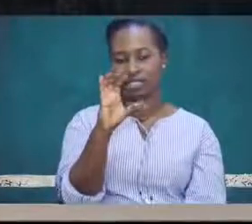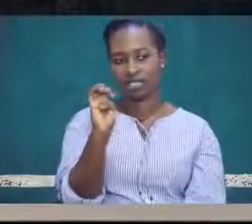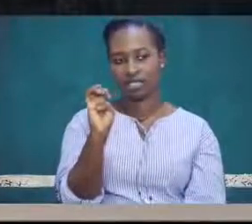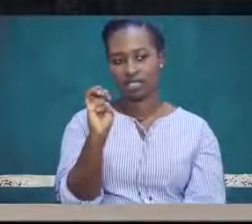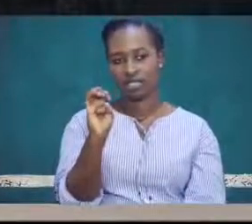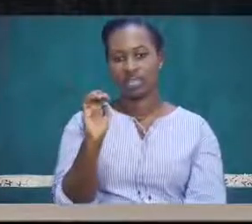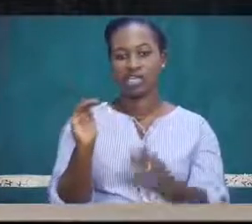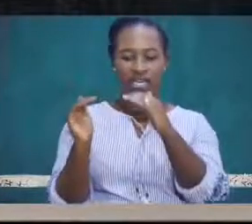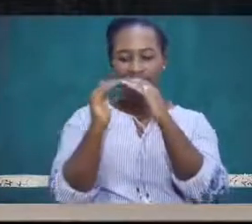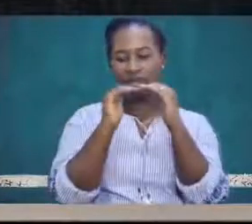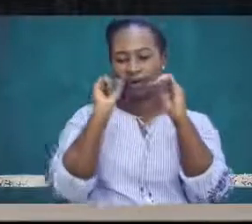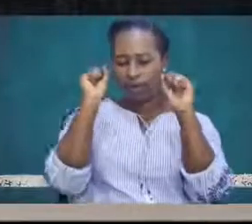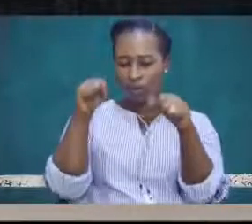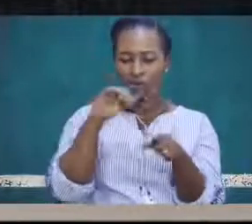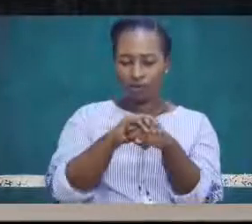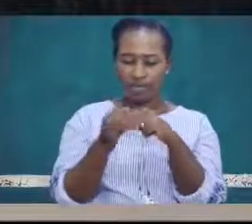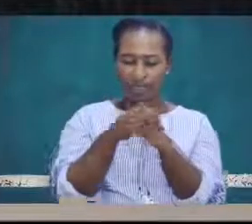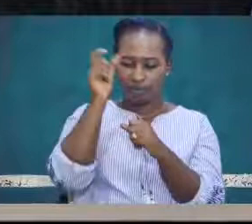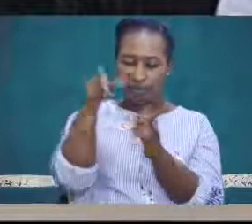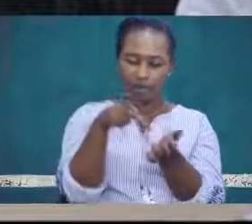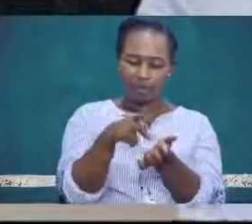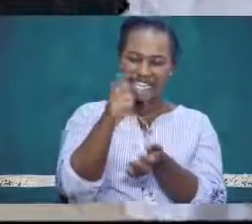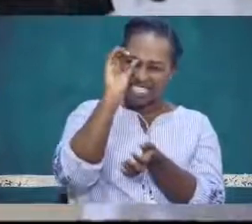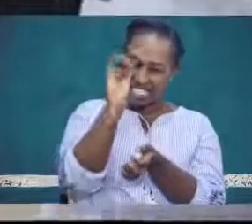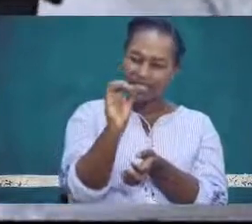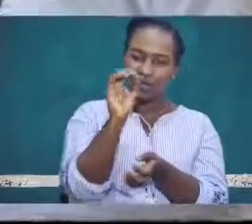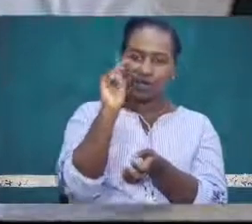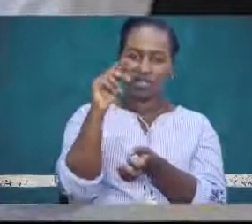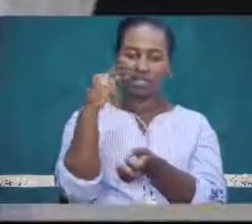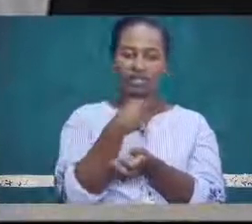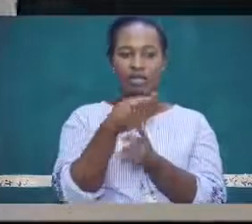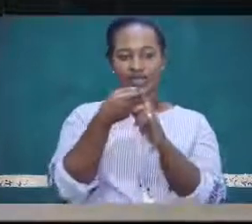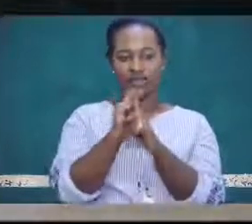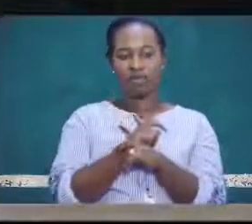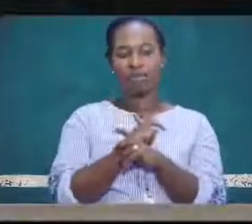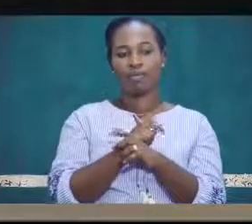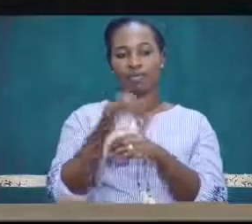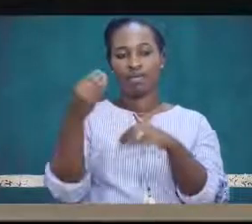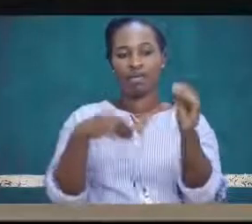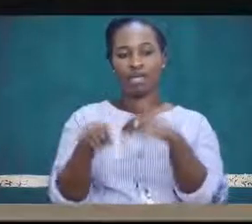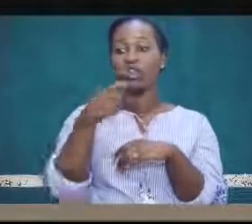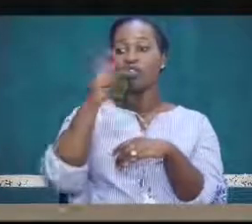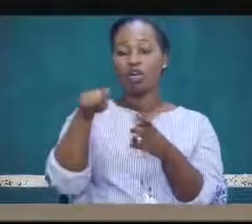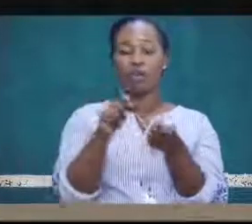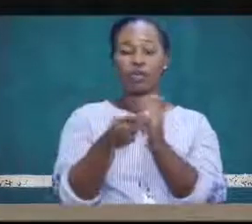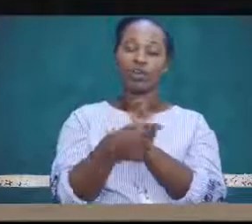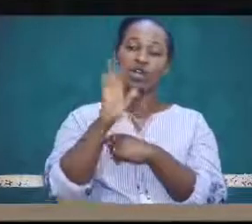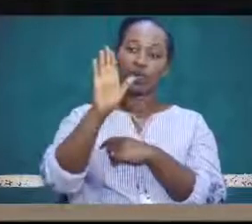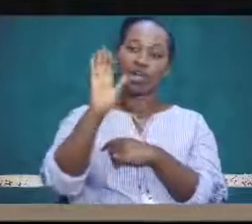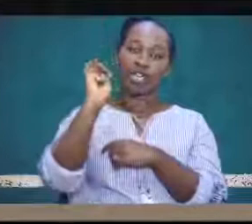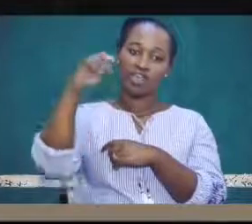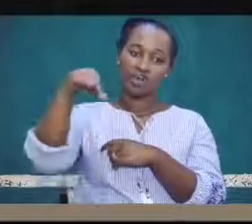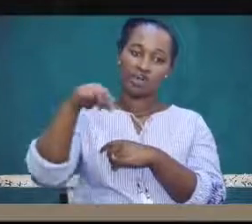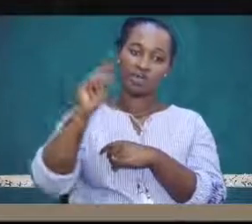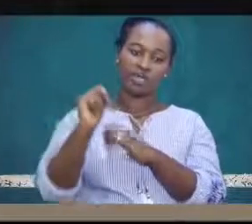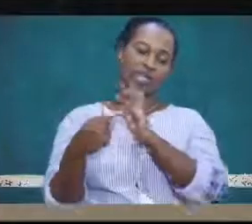buy 0 kilograms from the market. So you must rotate on your linear equation. that is showing the relationship between